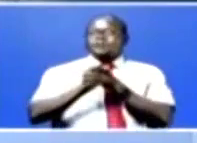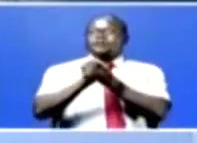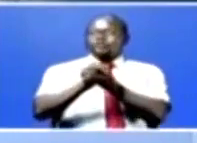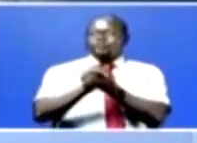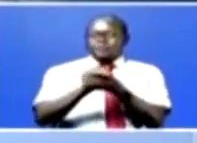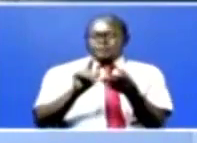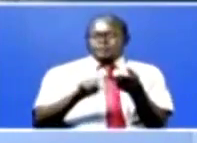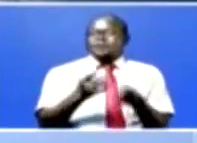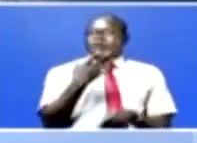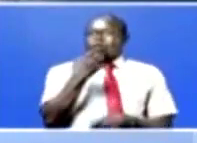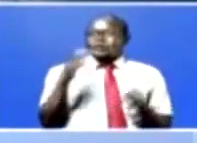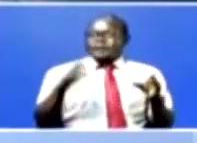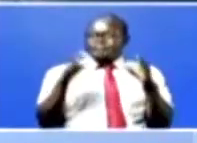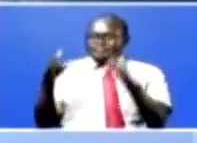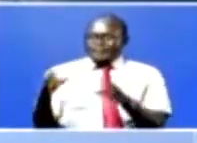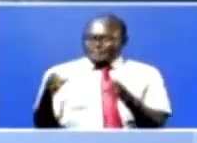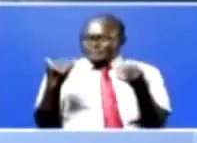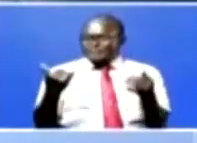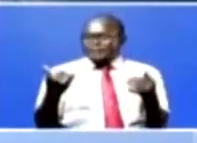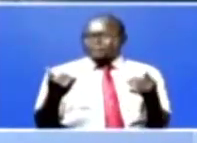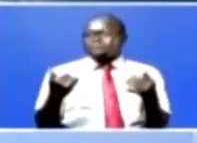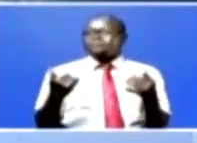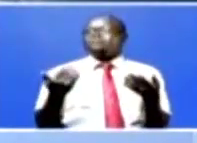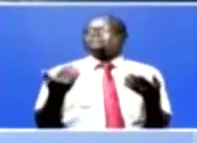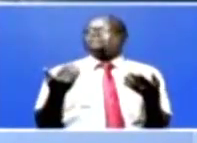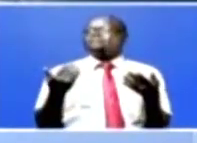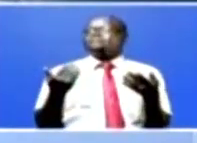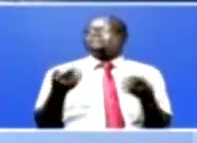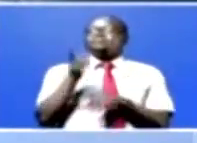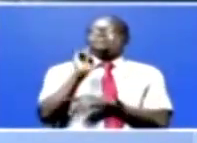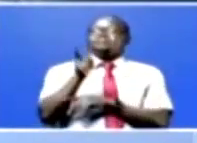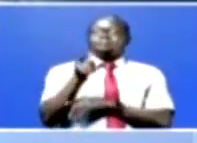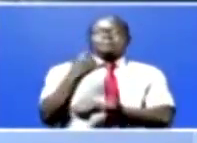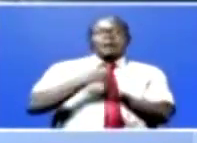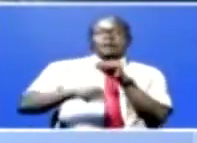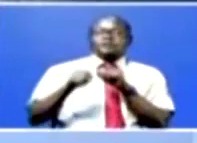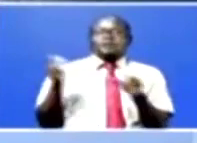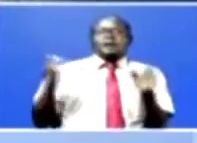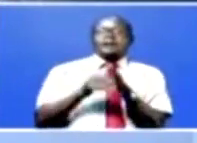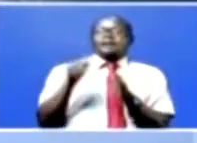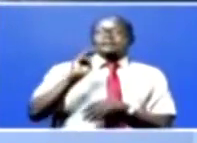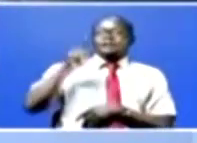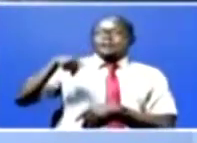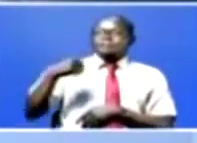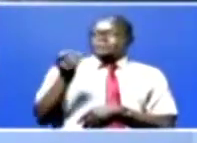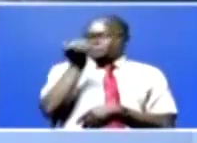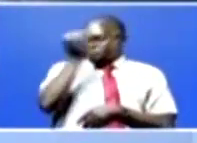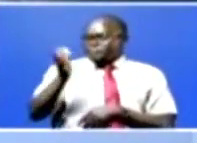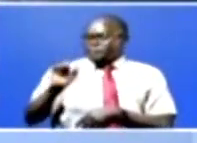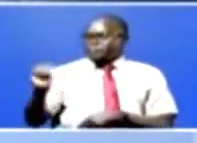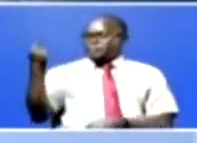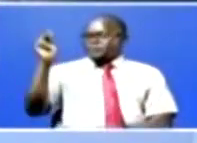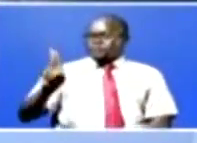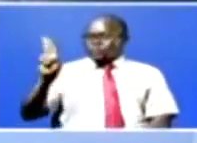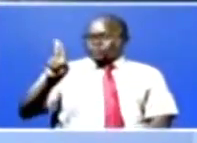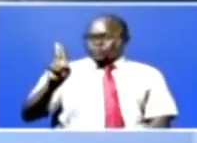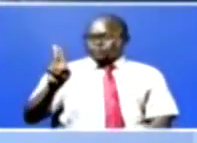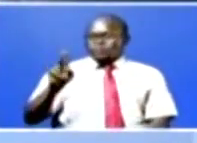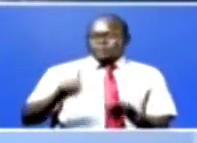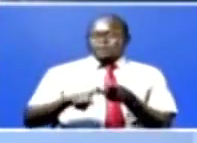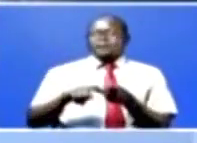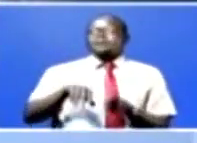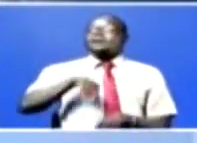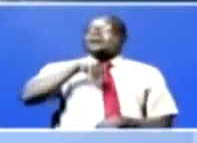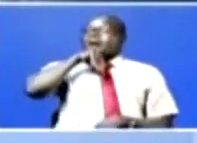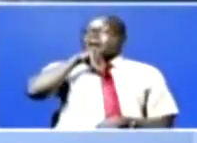Jubilee and ODM parties are now considering disciplinary action against MPs who defied President Uhuru Kenyatta and